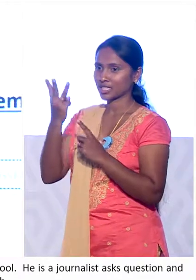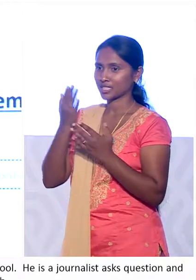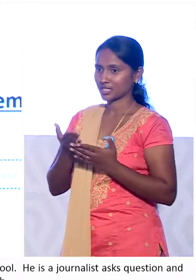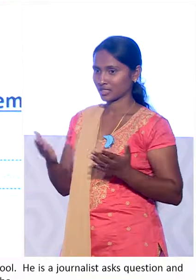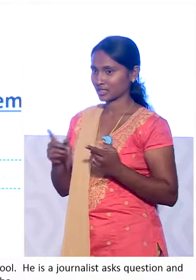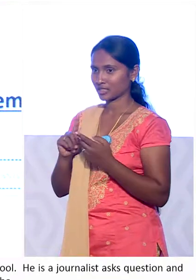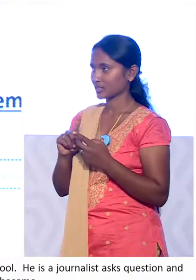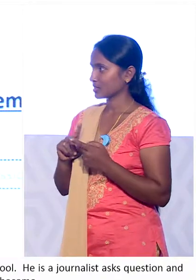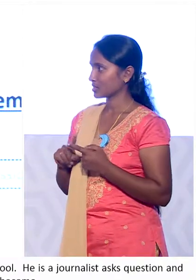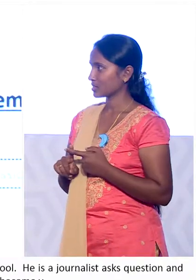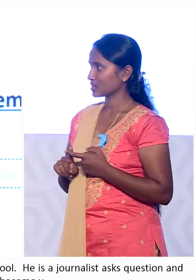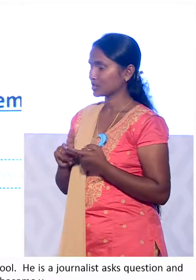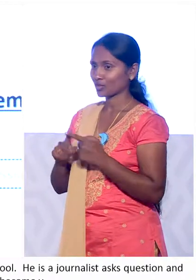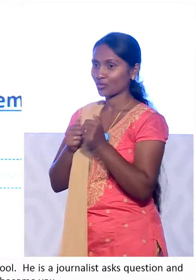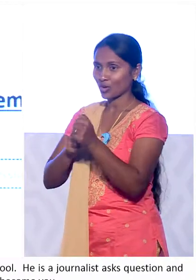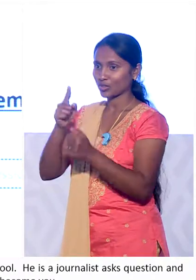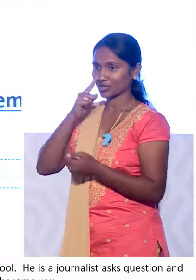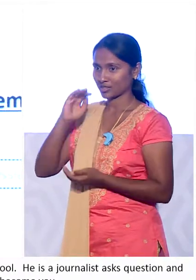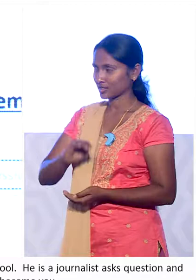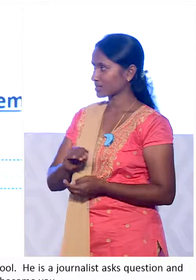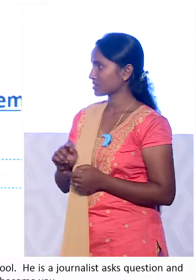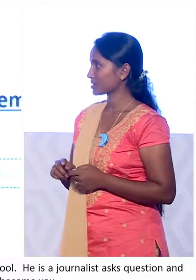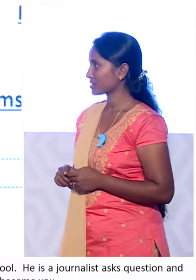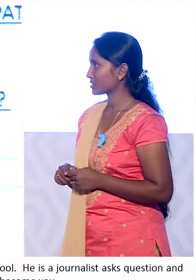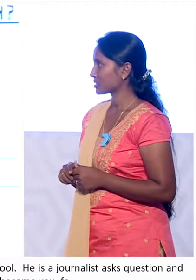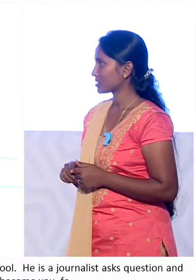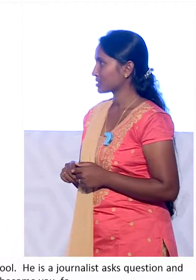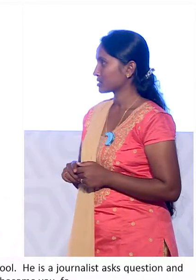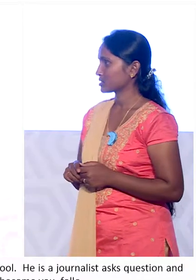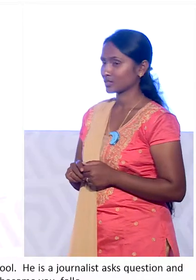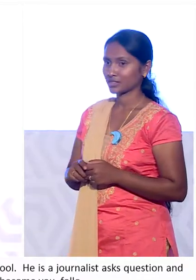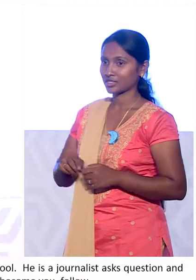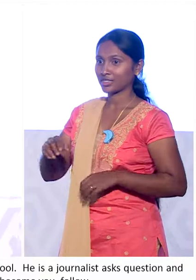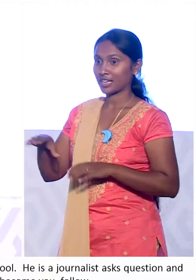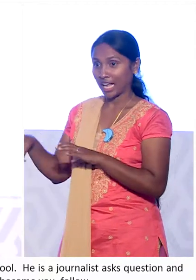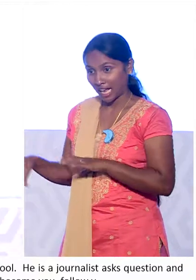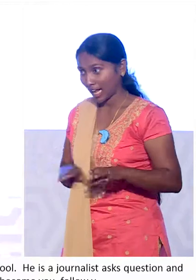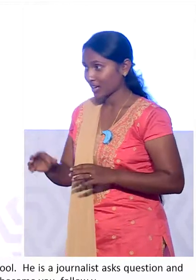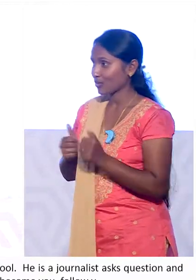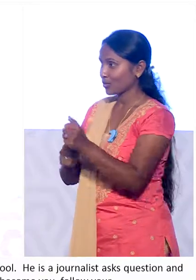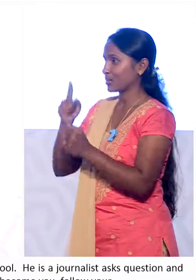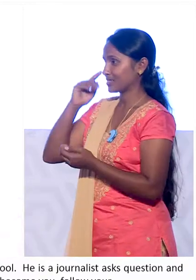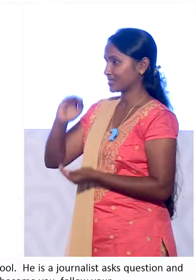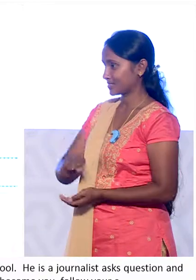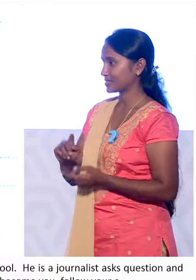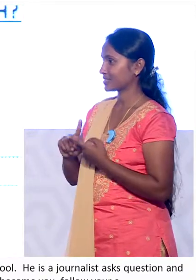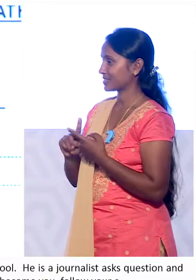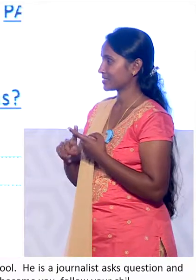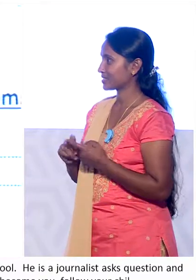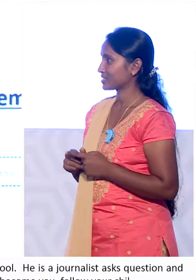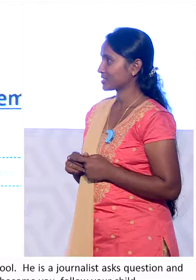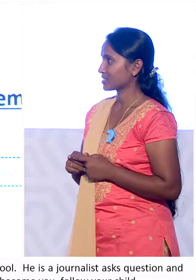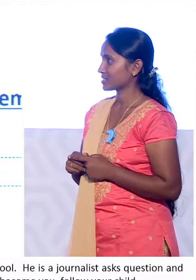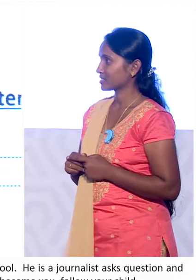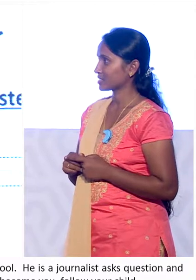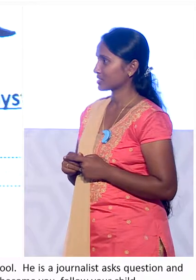She said, follow your child. She said, actually physically follow him. Because if he's nonverbal, he can't say,